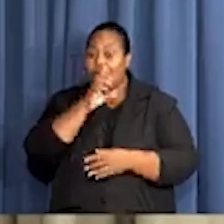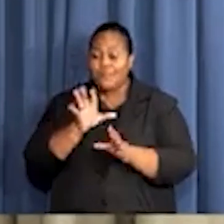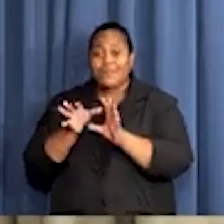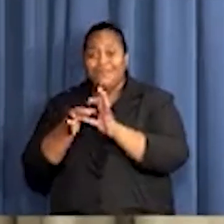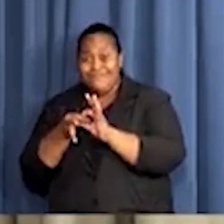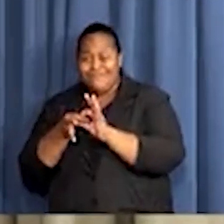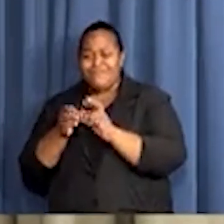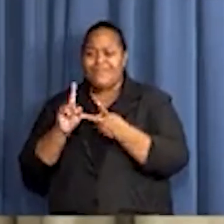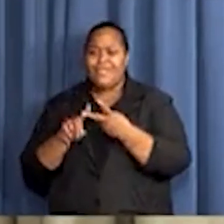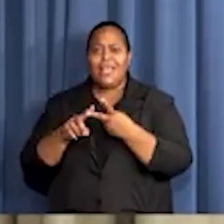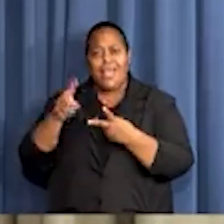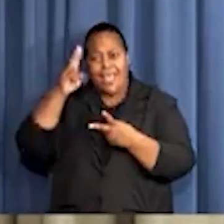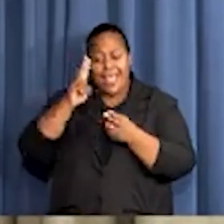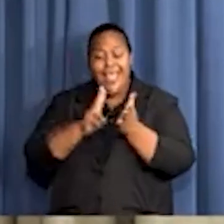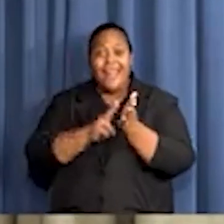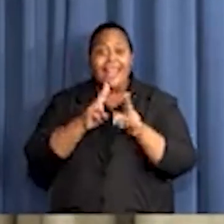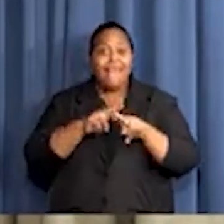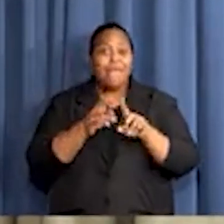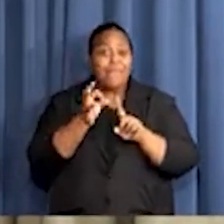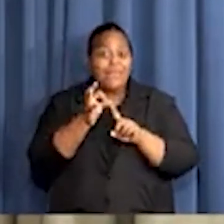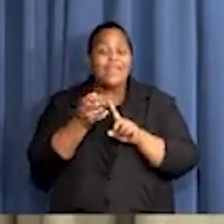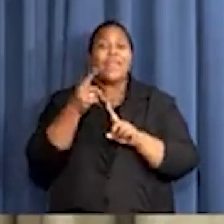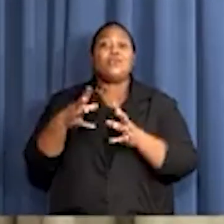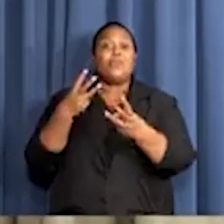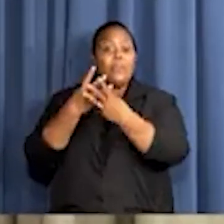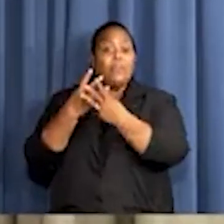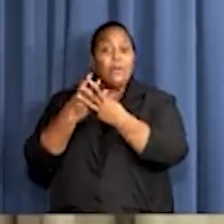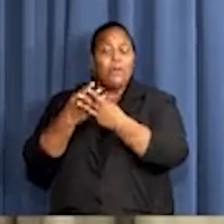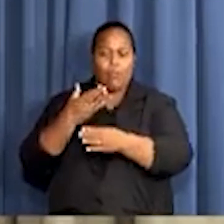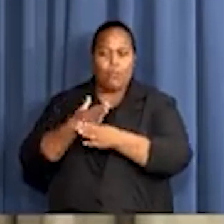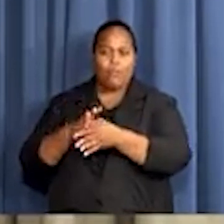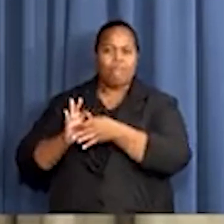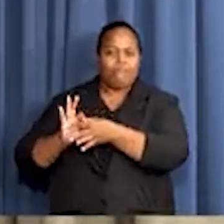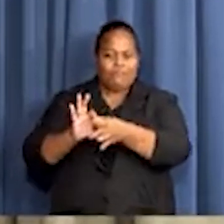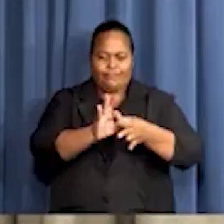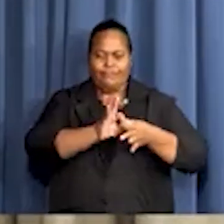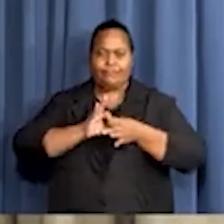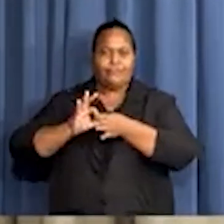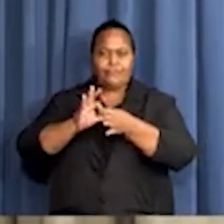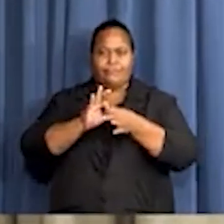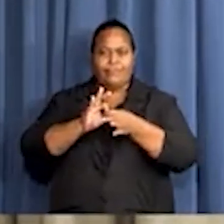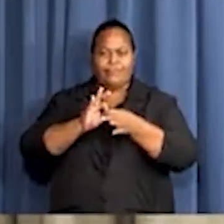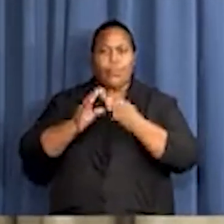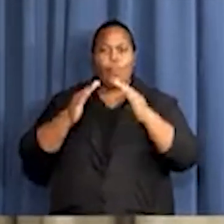National Federation Party, and SODELPA work as a united whole.